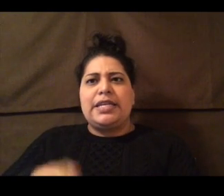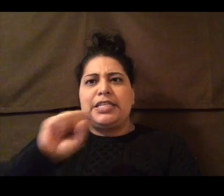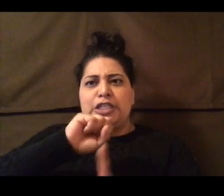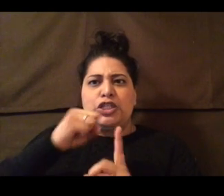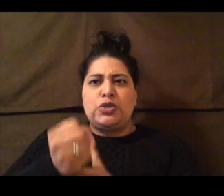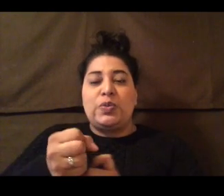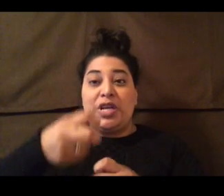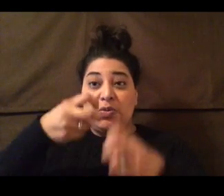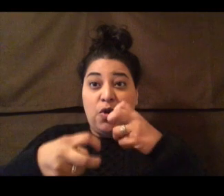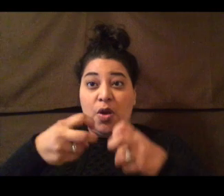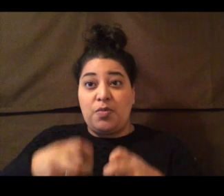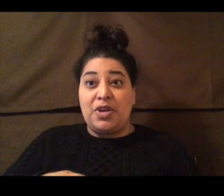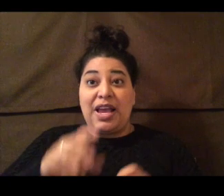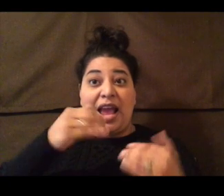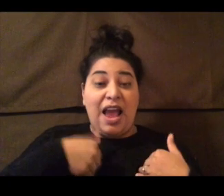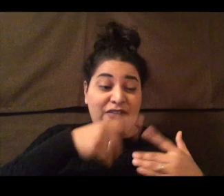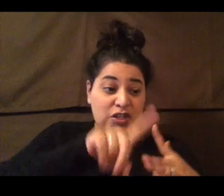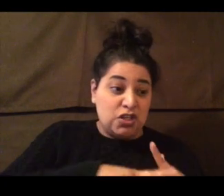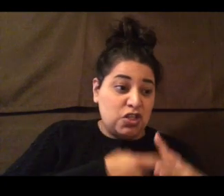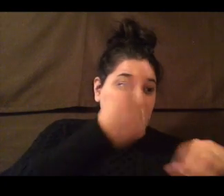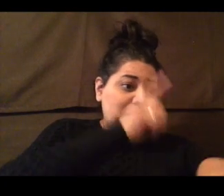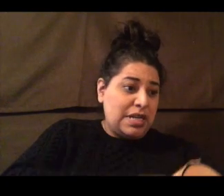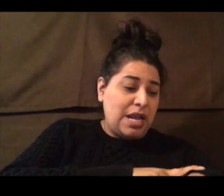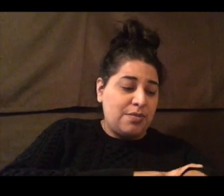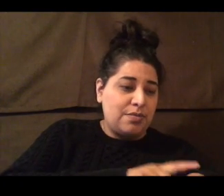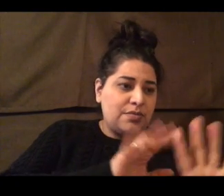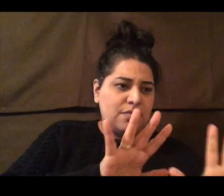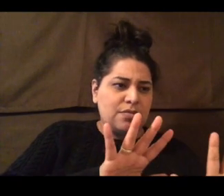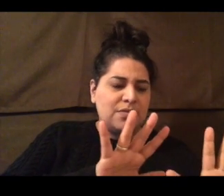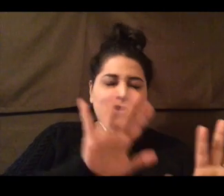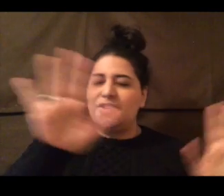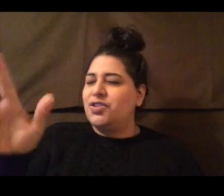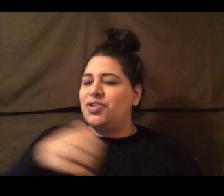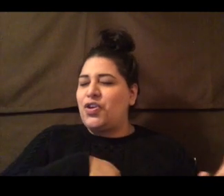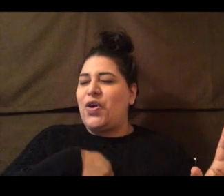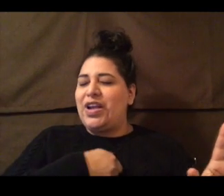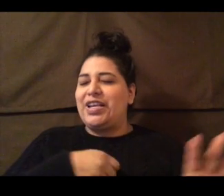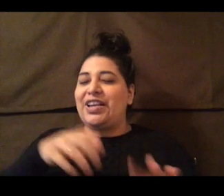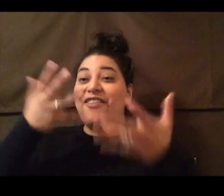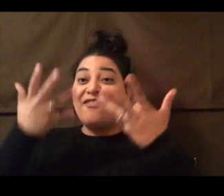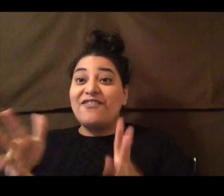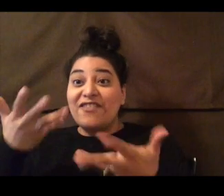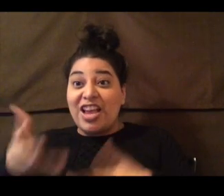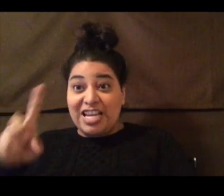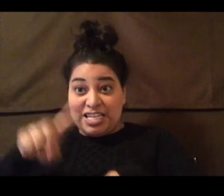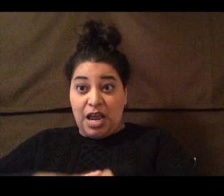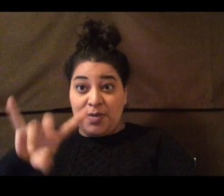time of 7:30. An end time of 7:30. We have finished